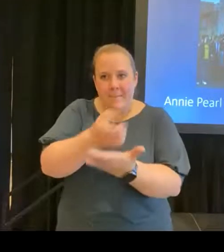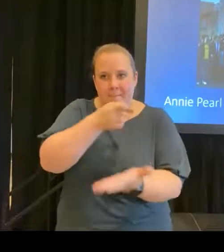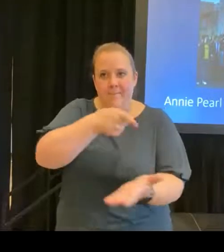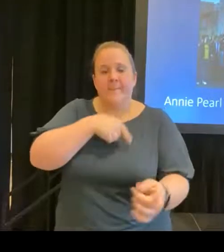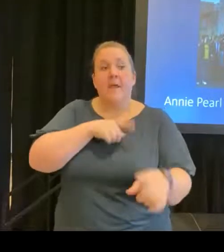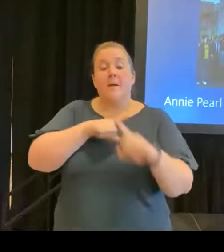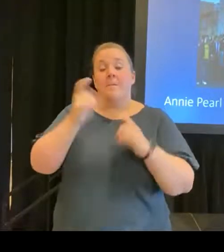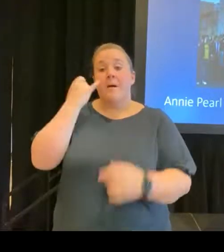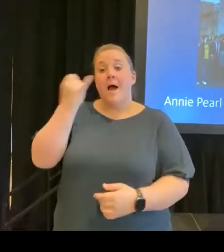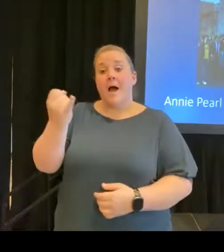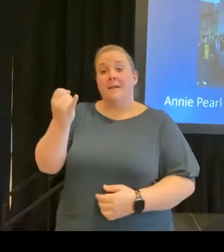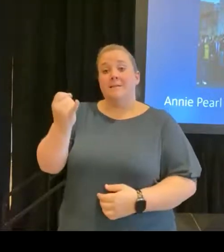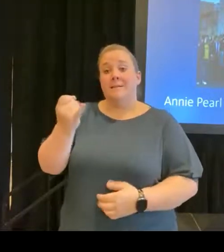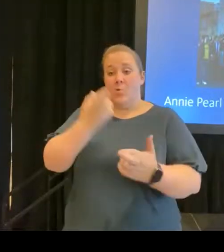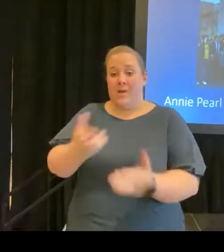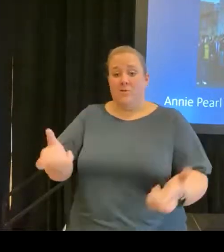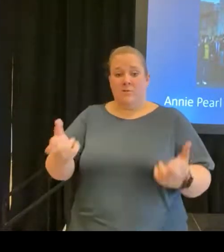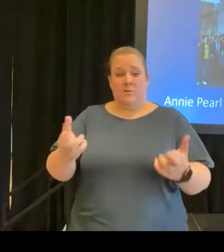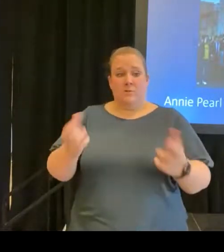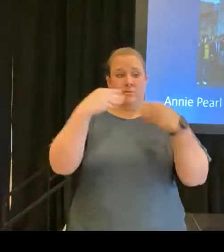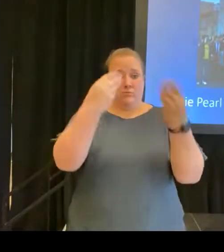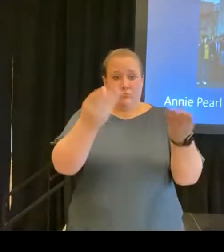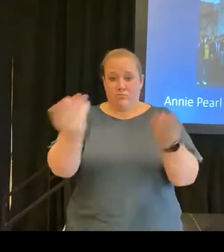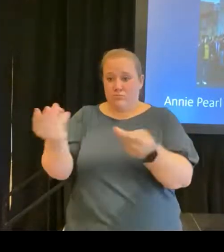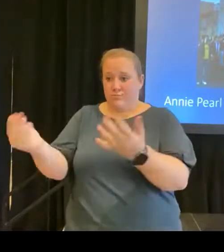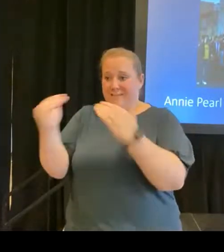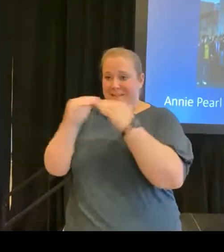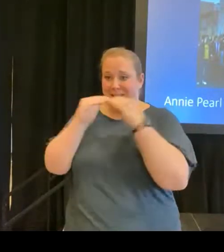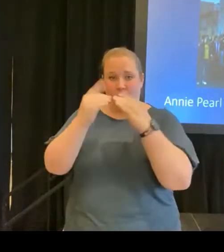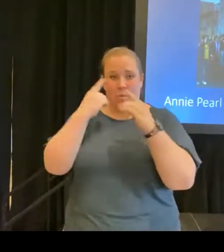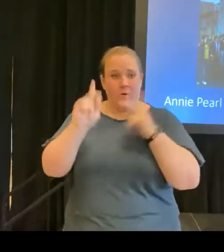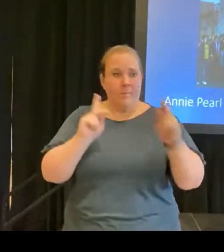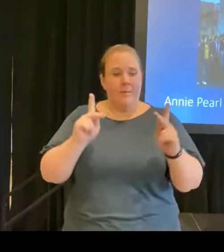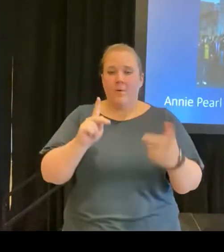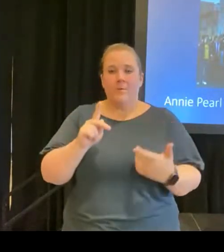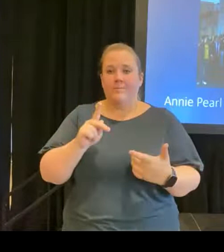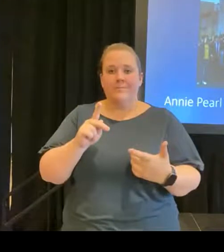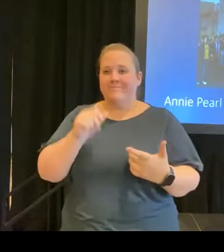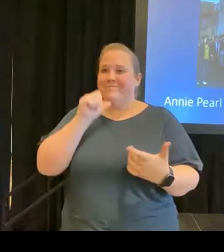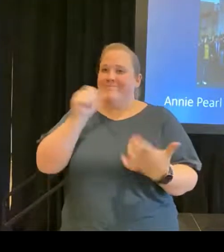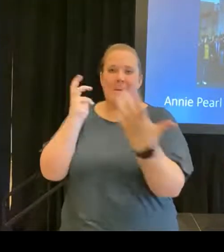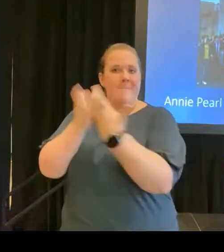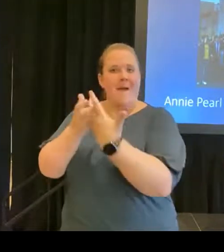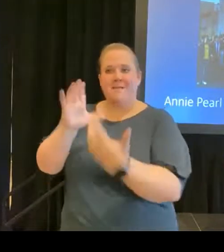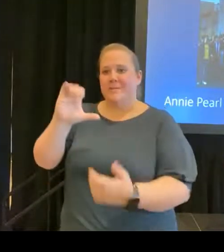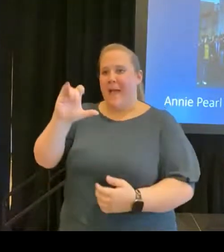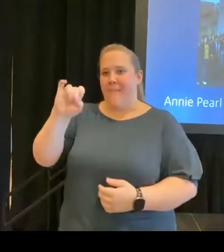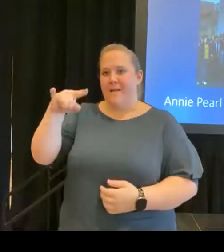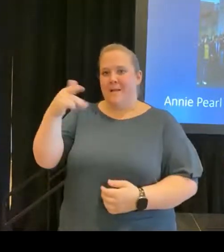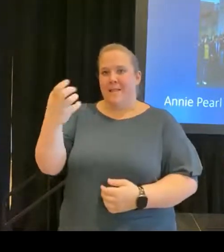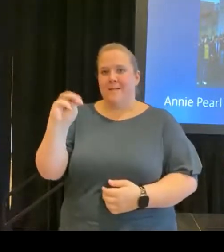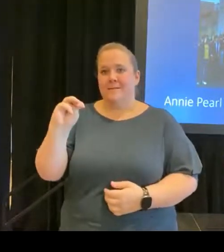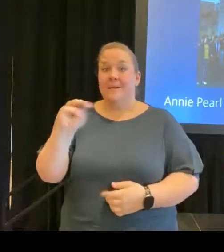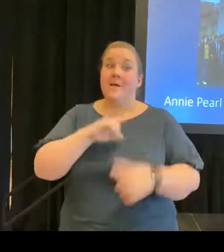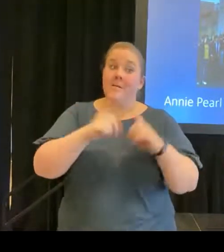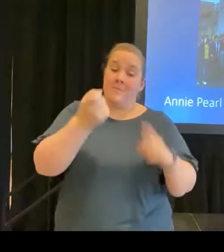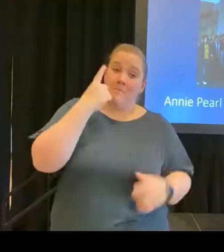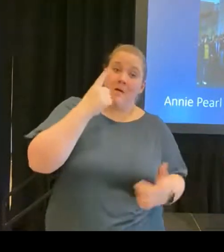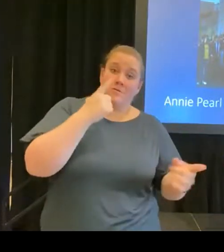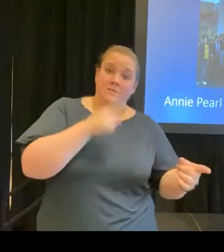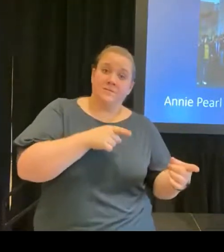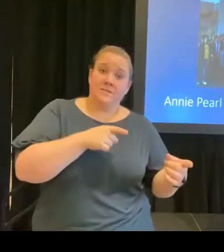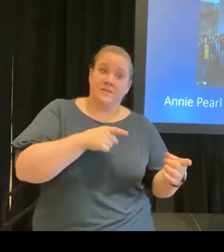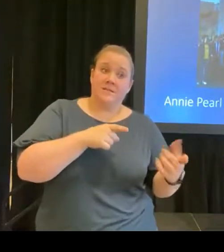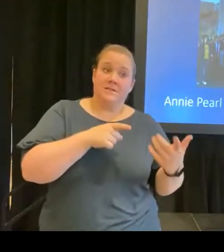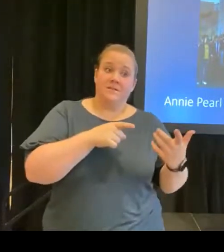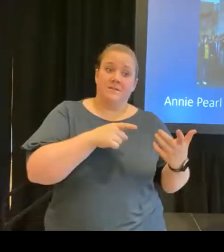That give resources equally to people just doesn't fit with capitalism. But it fits very well with oppressing, like with groups